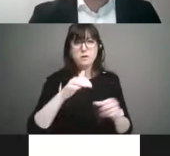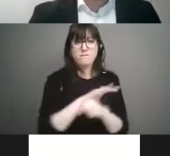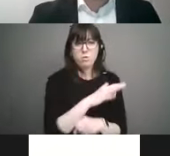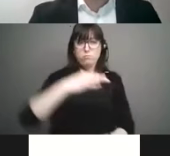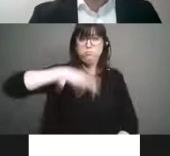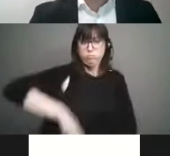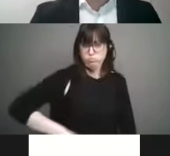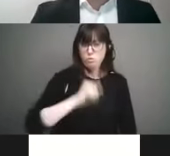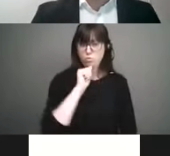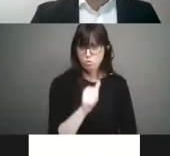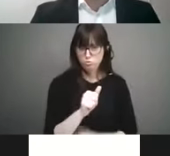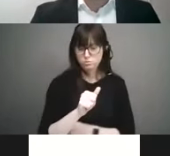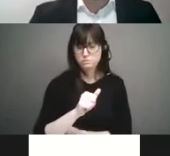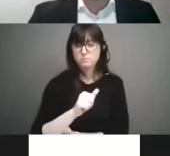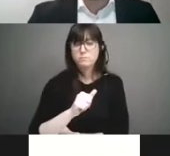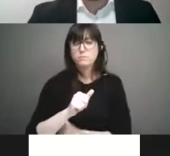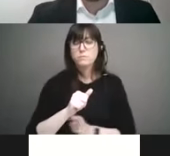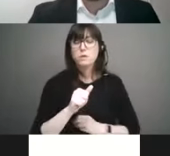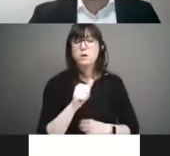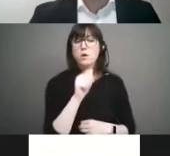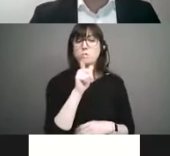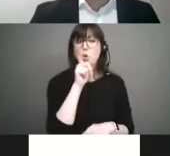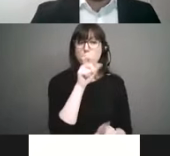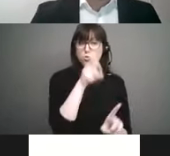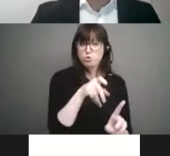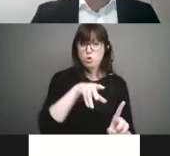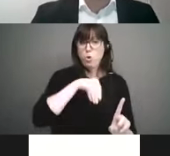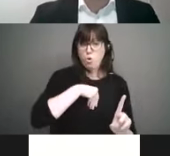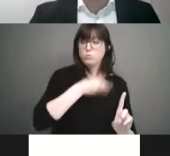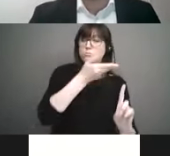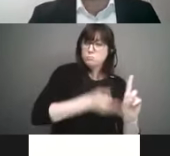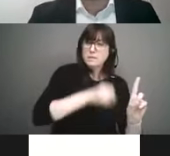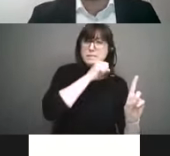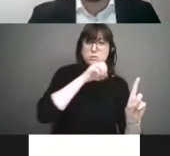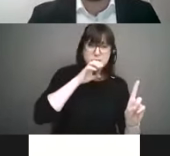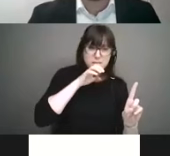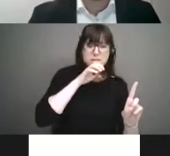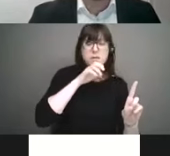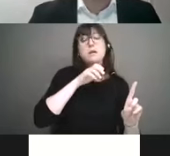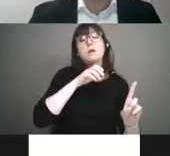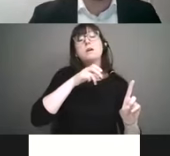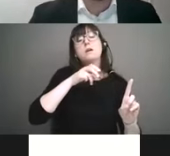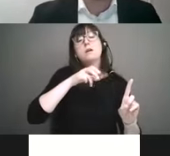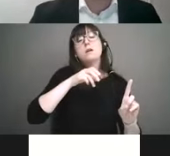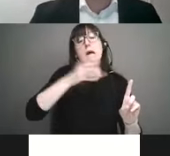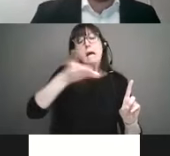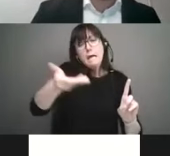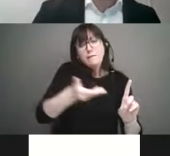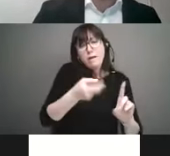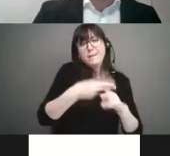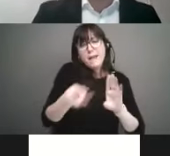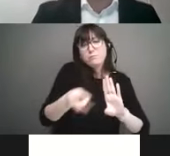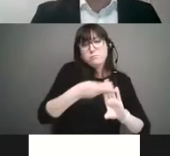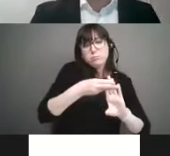the actual beneficial owner was the elder adult who transferred the property in the first place, and